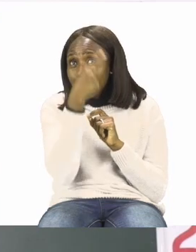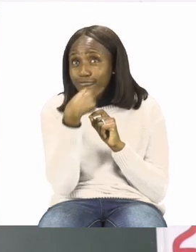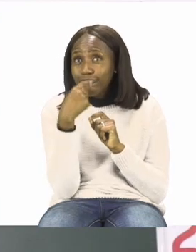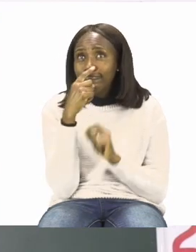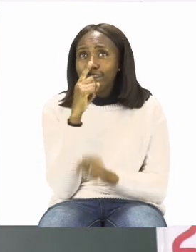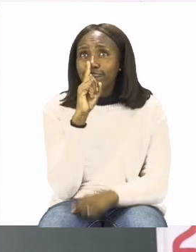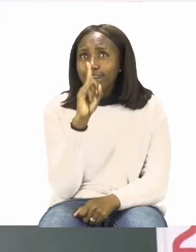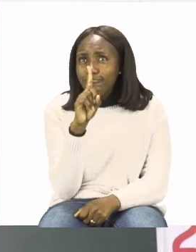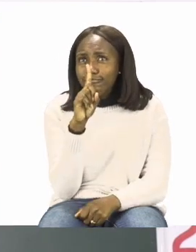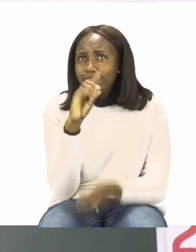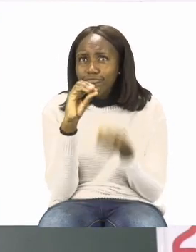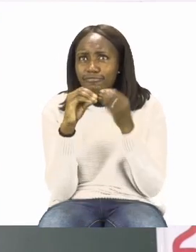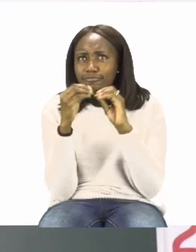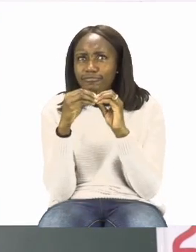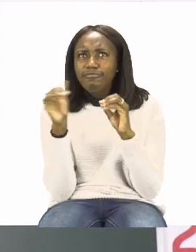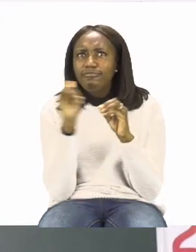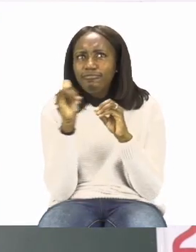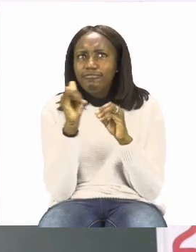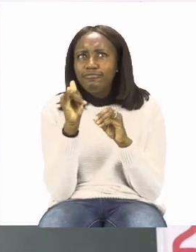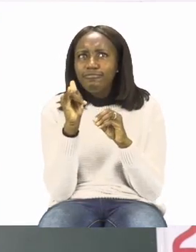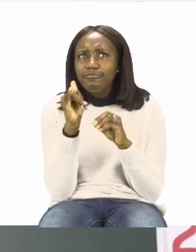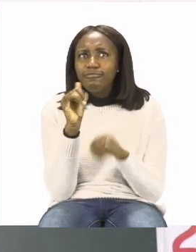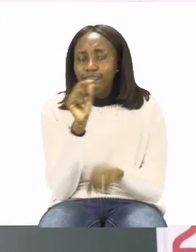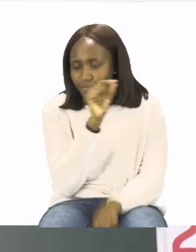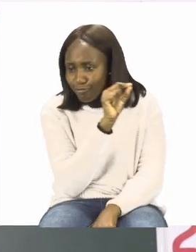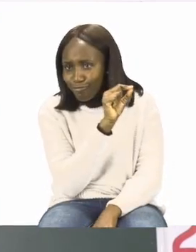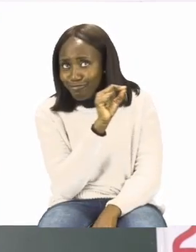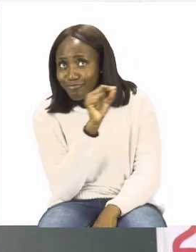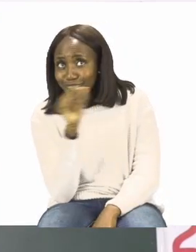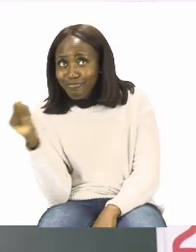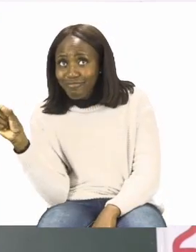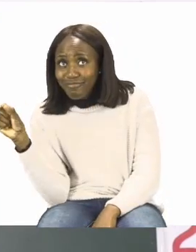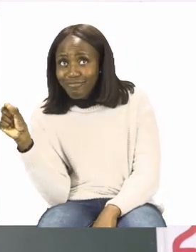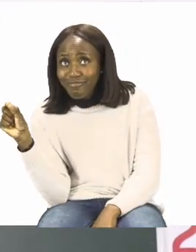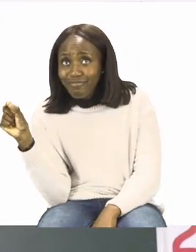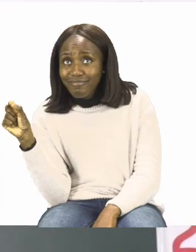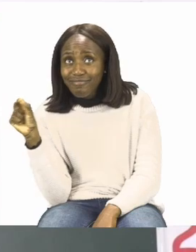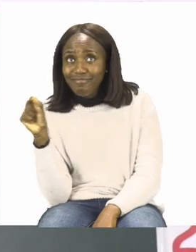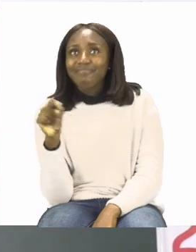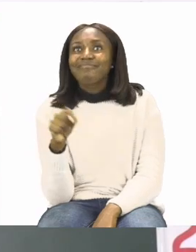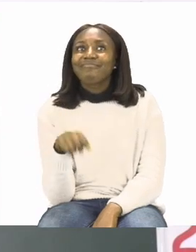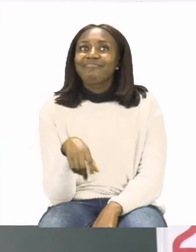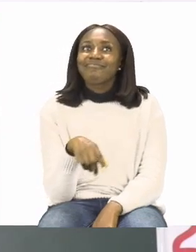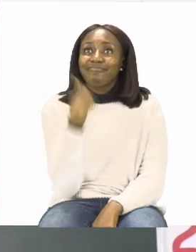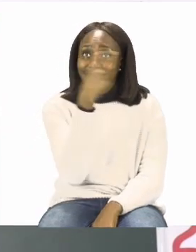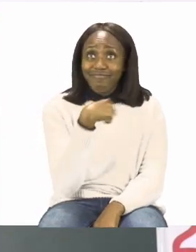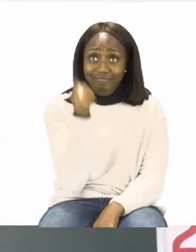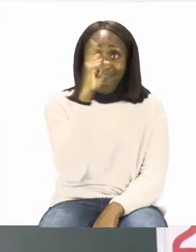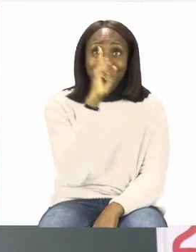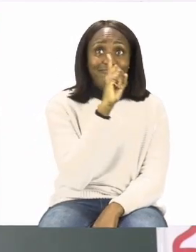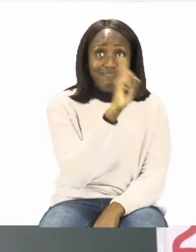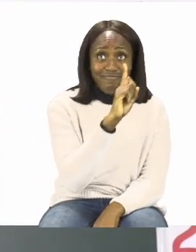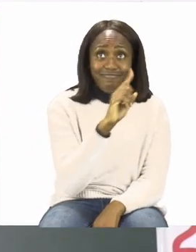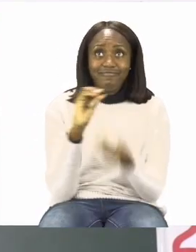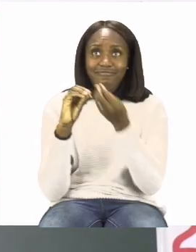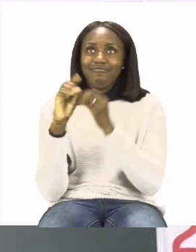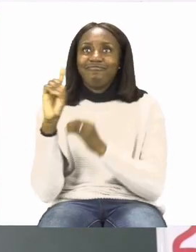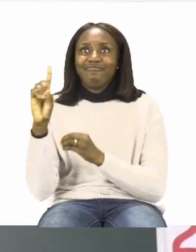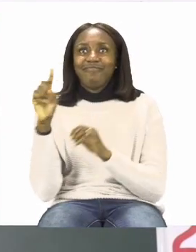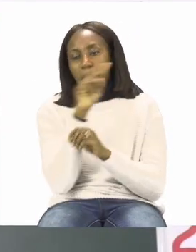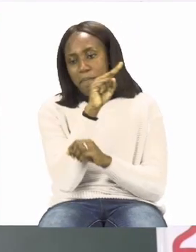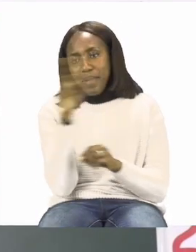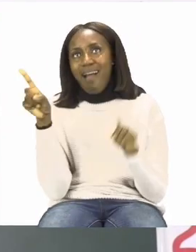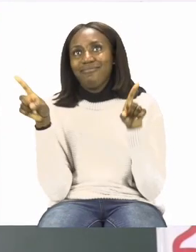number, we are just going to draw a straight line. Good